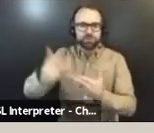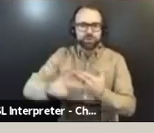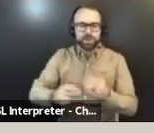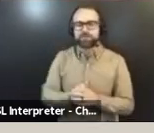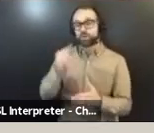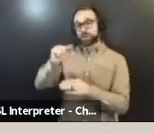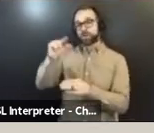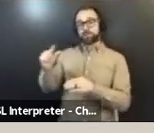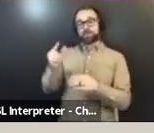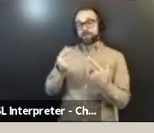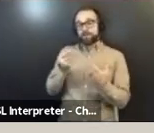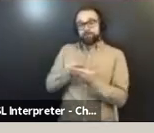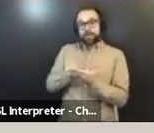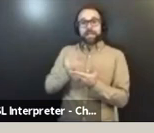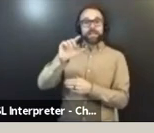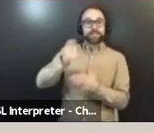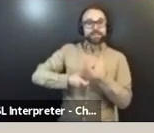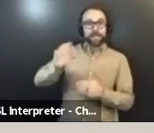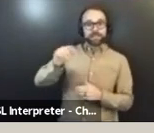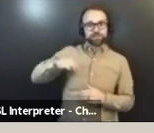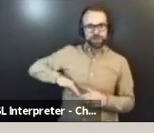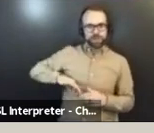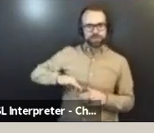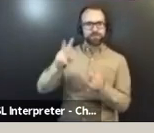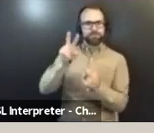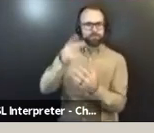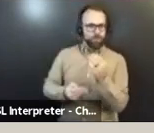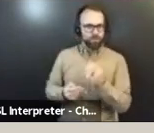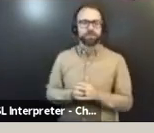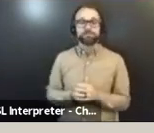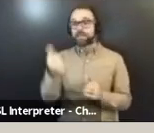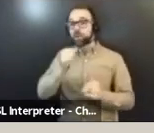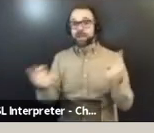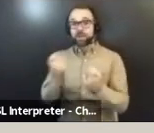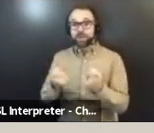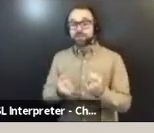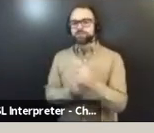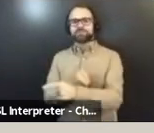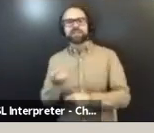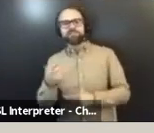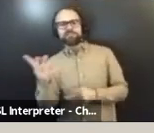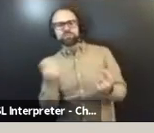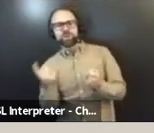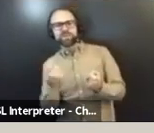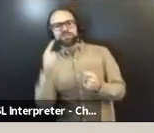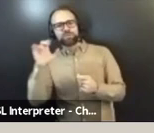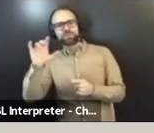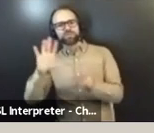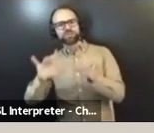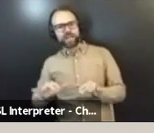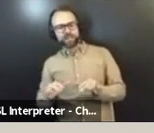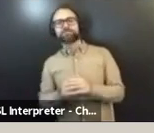and the tax credits. Any questions? We have a couple of questions in the chat. I will say first